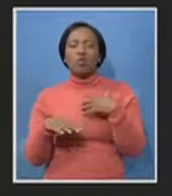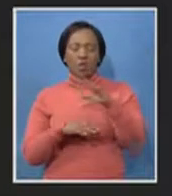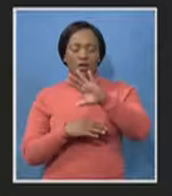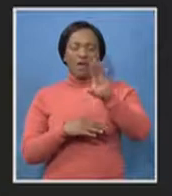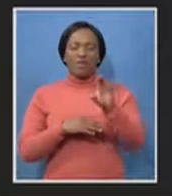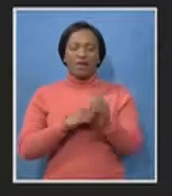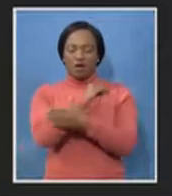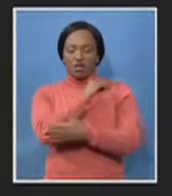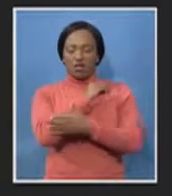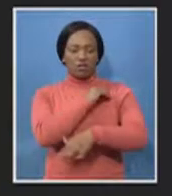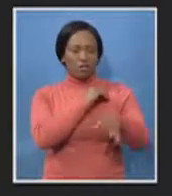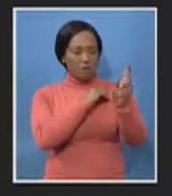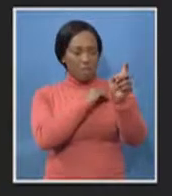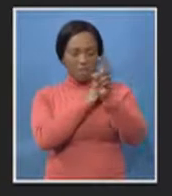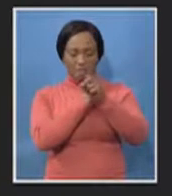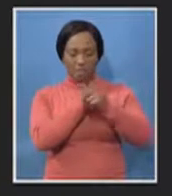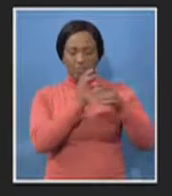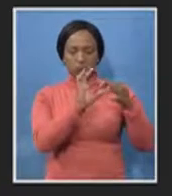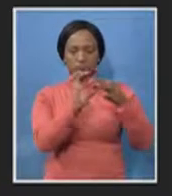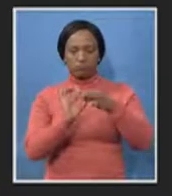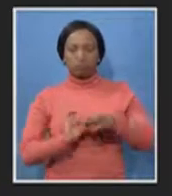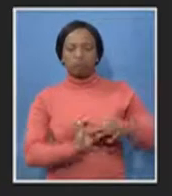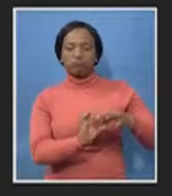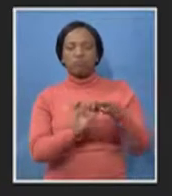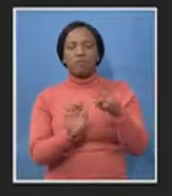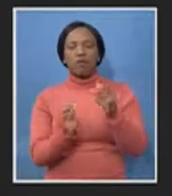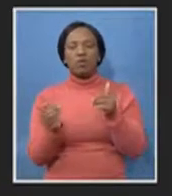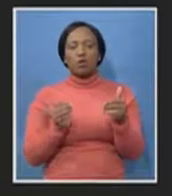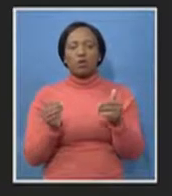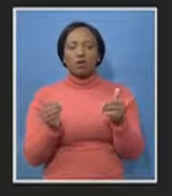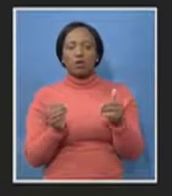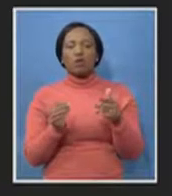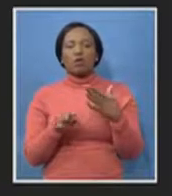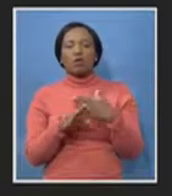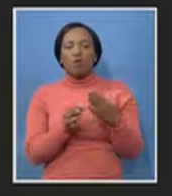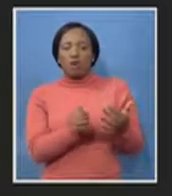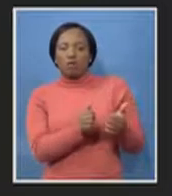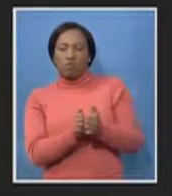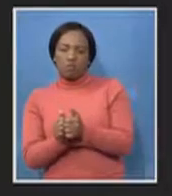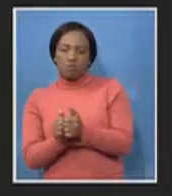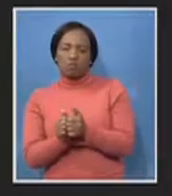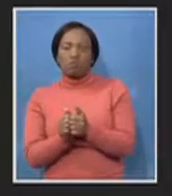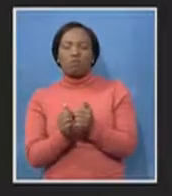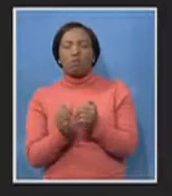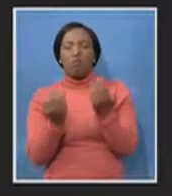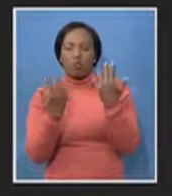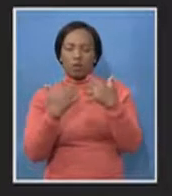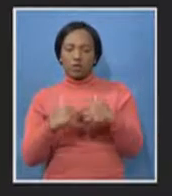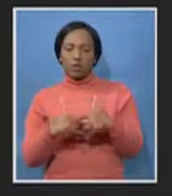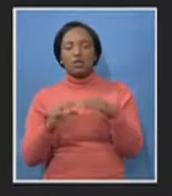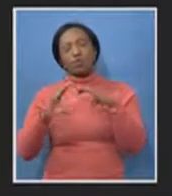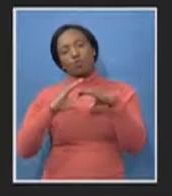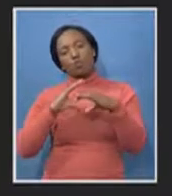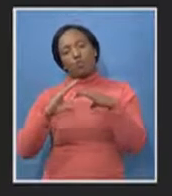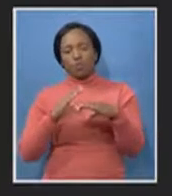by coordination and cooperation and coordination and, of course, communication. The communication piece is that releasing